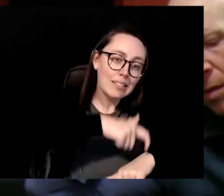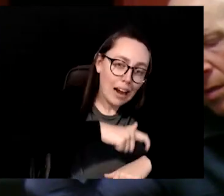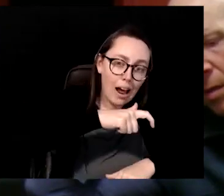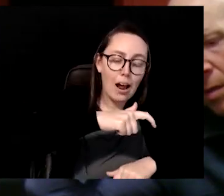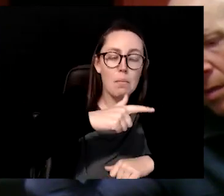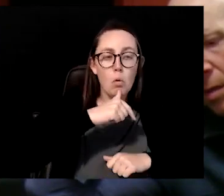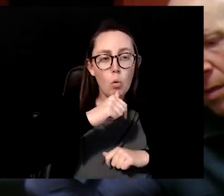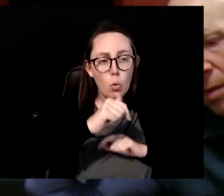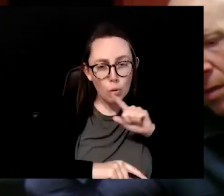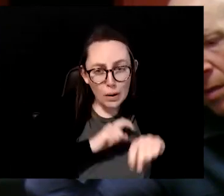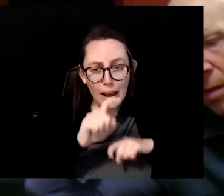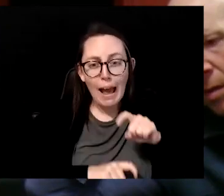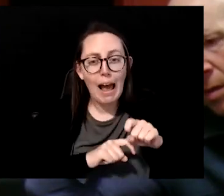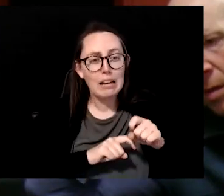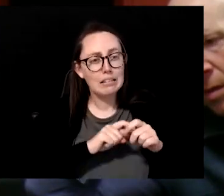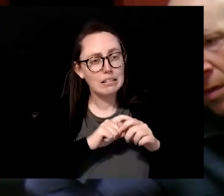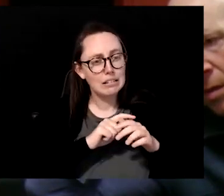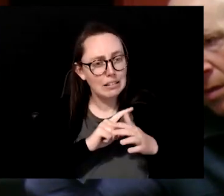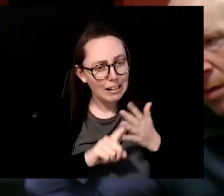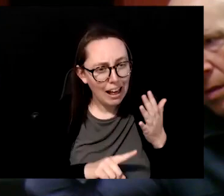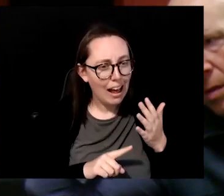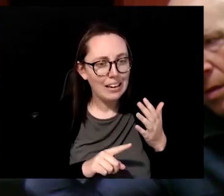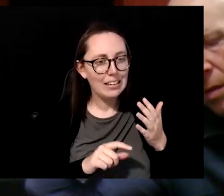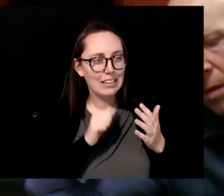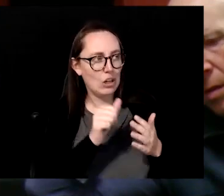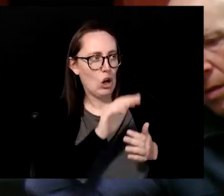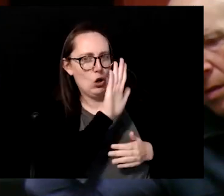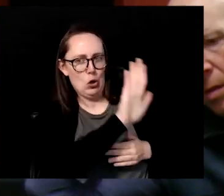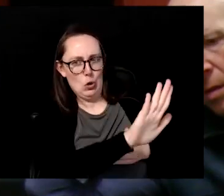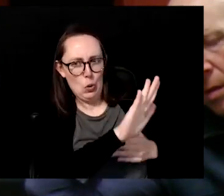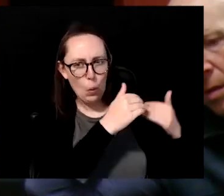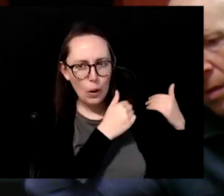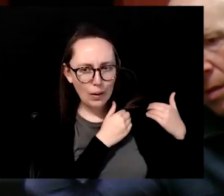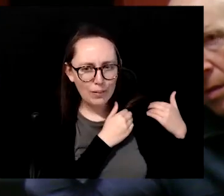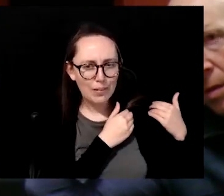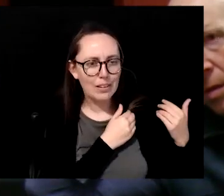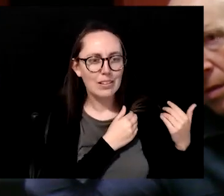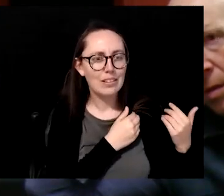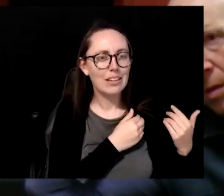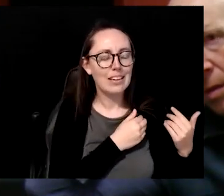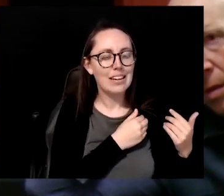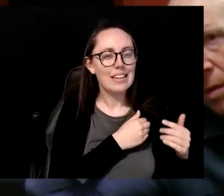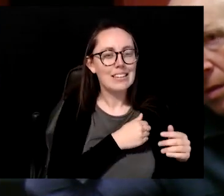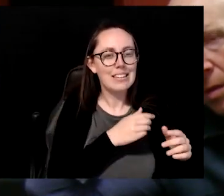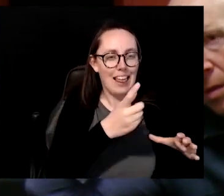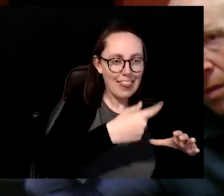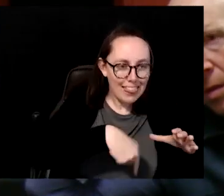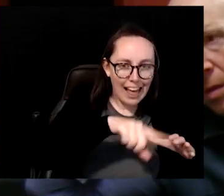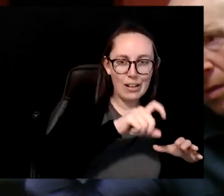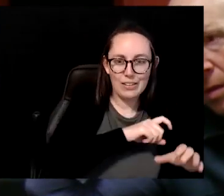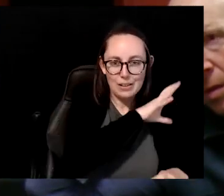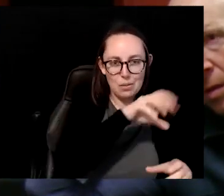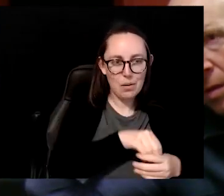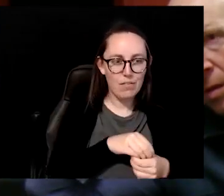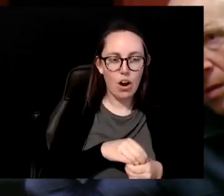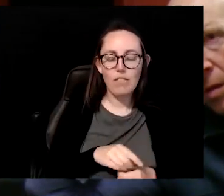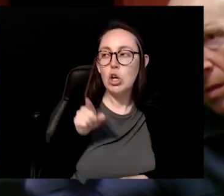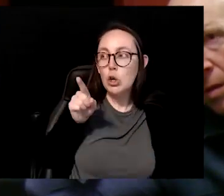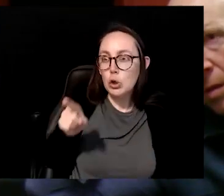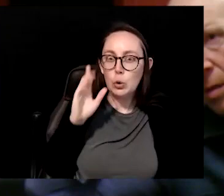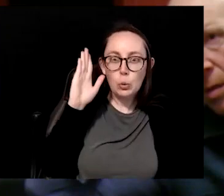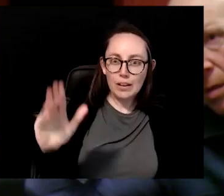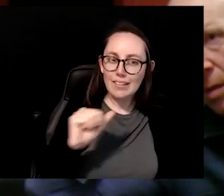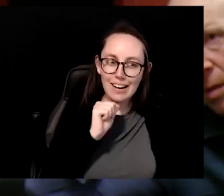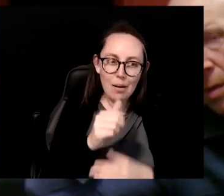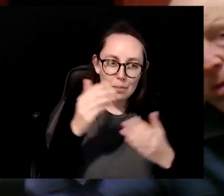ask they need to be involved in that you're not going to be here you're not going to be here so yeah no